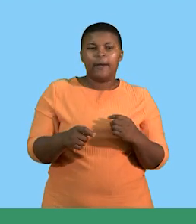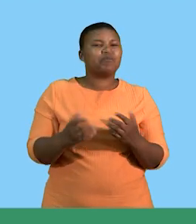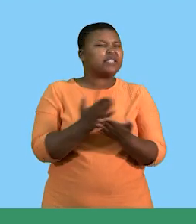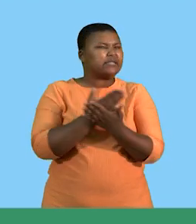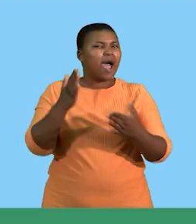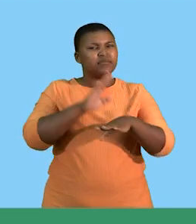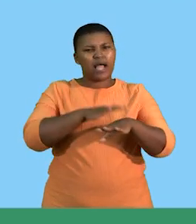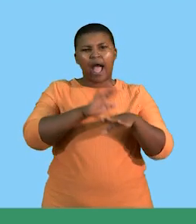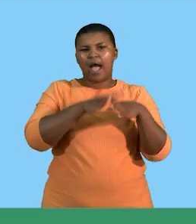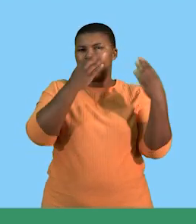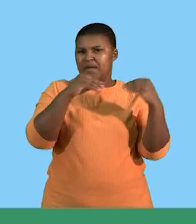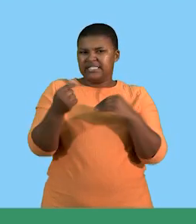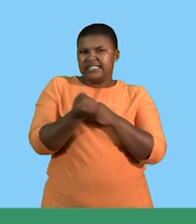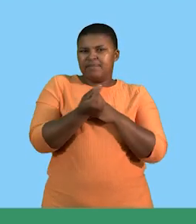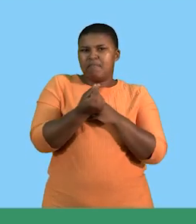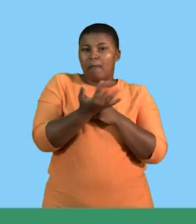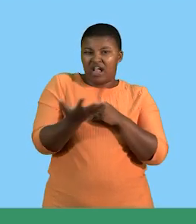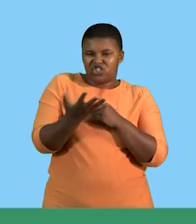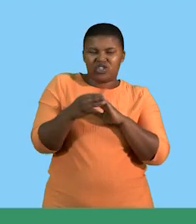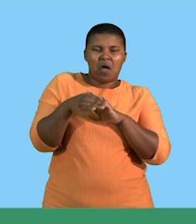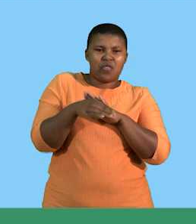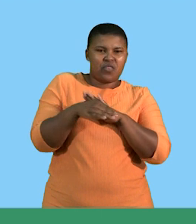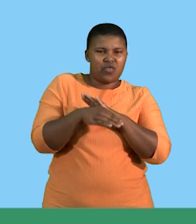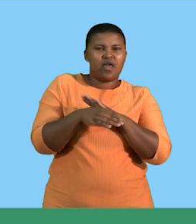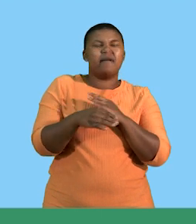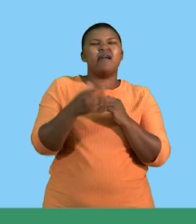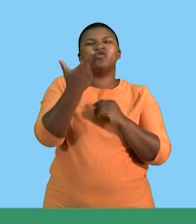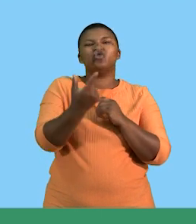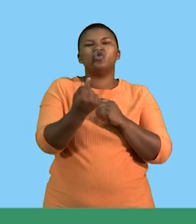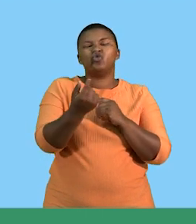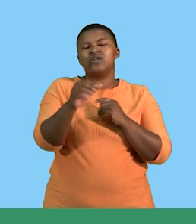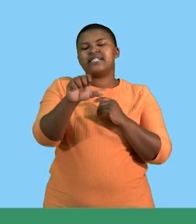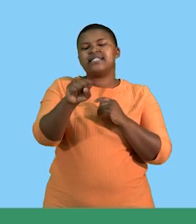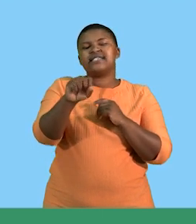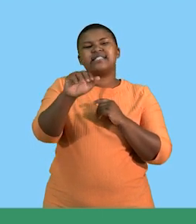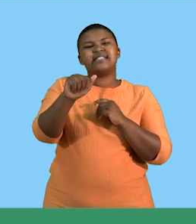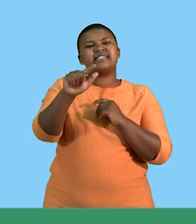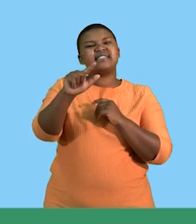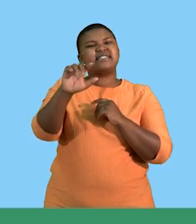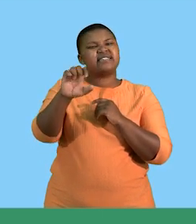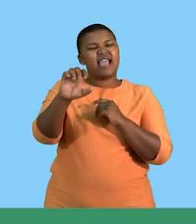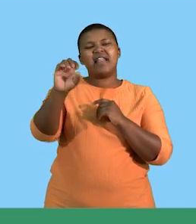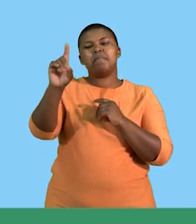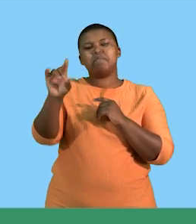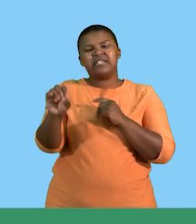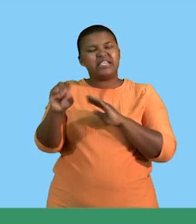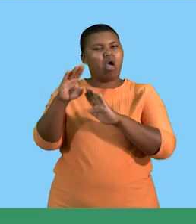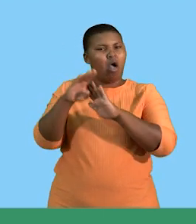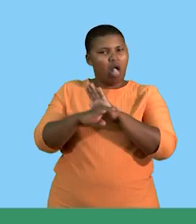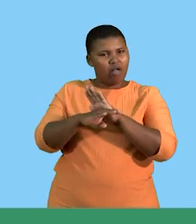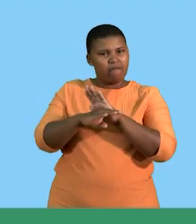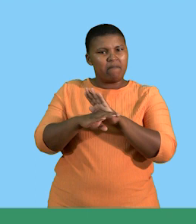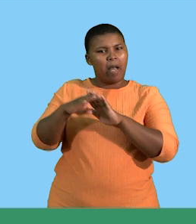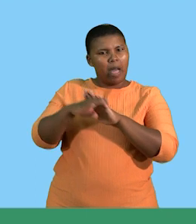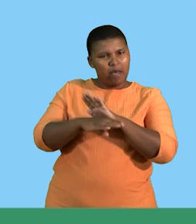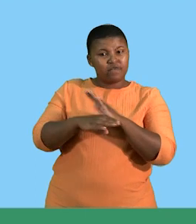prices. Any business will maybe have a sale where they lower prices to convince consumers to buy their products.